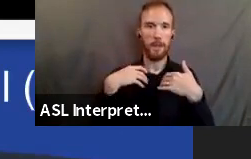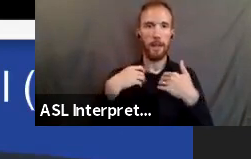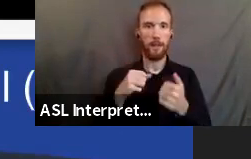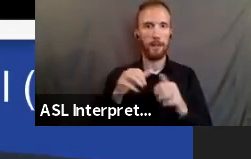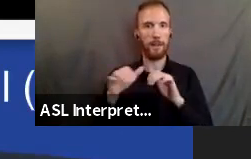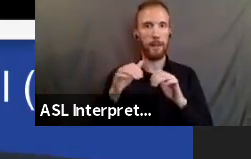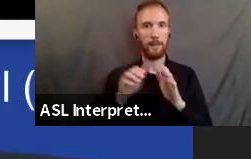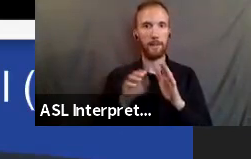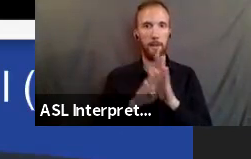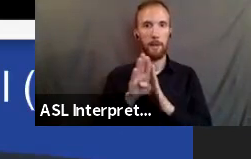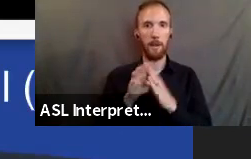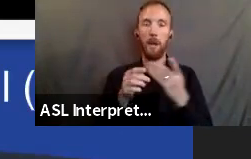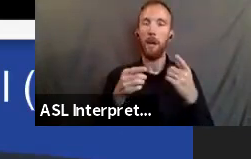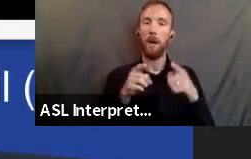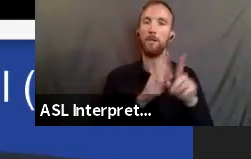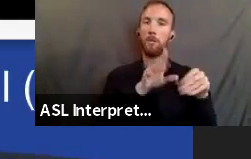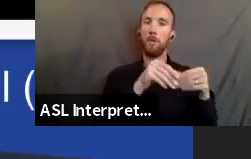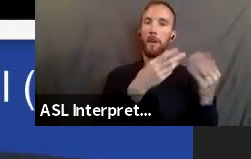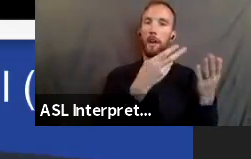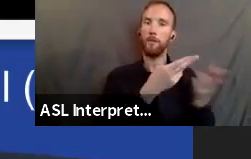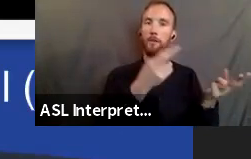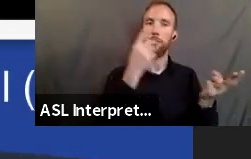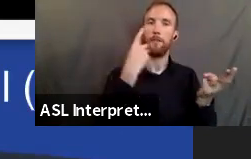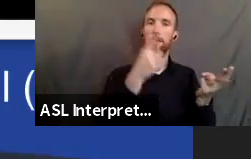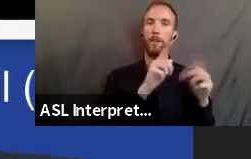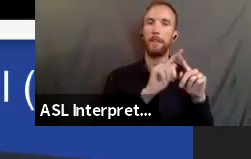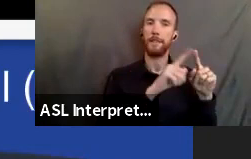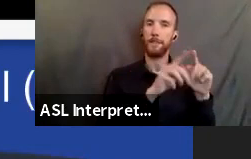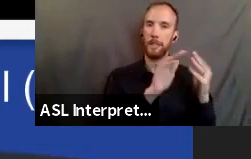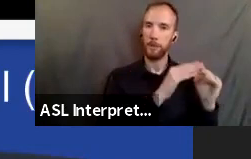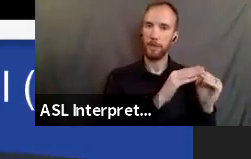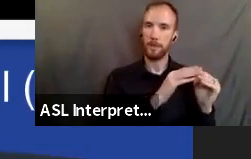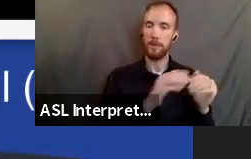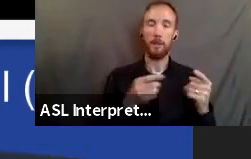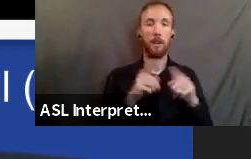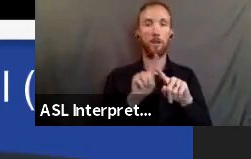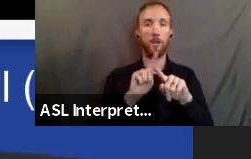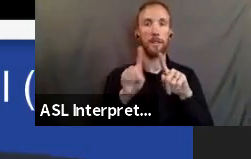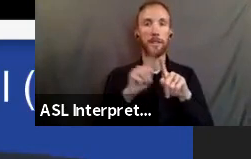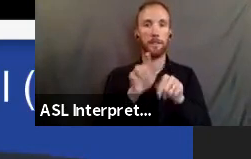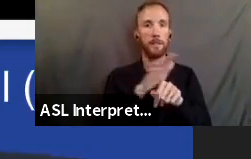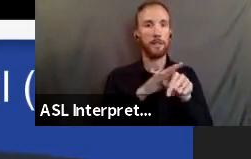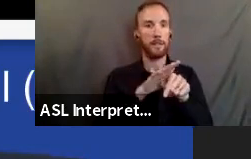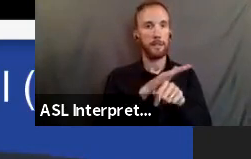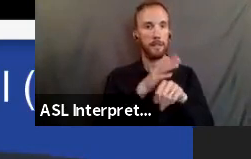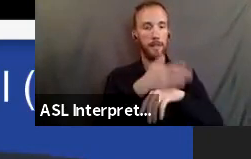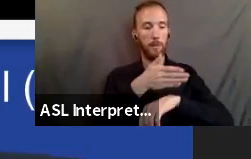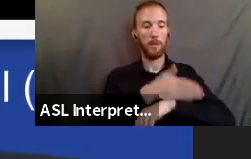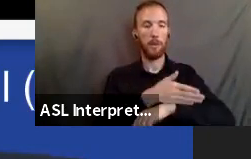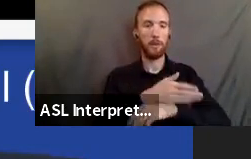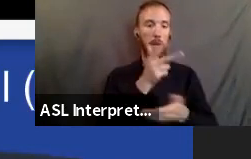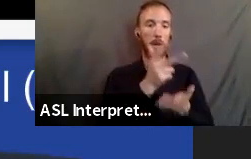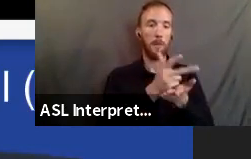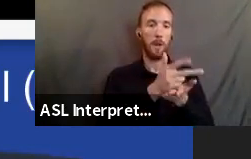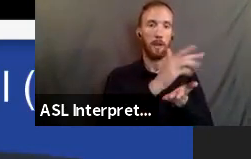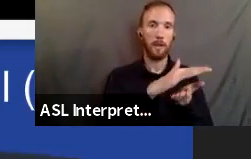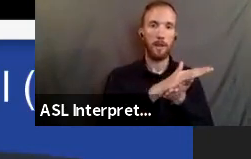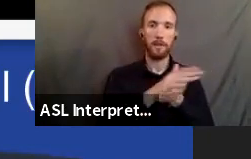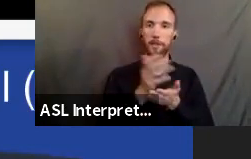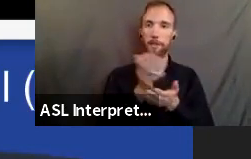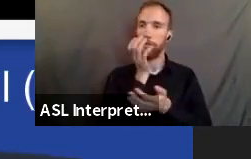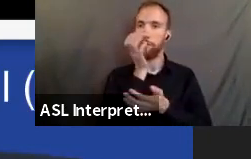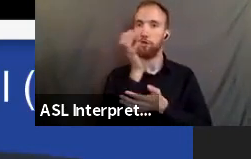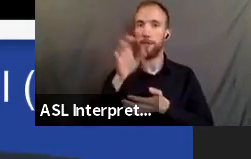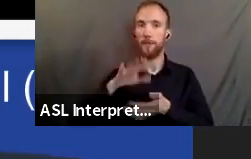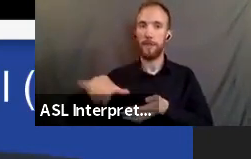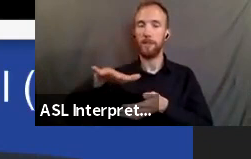for the surrounding communities this category also includes site upgrades such as parking lots turf fields parking lots was another